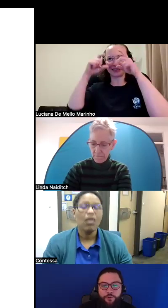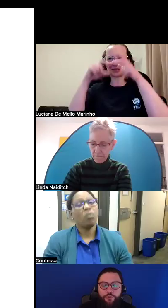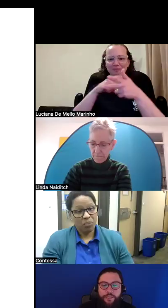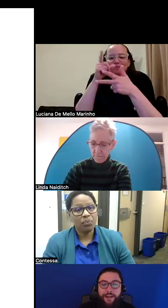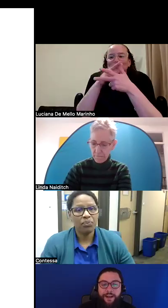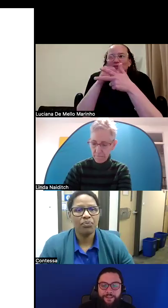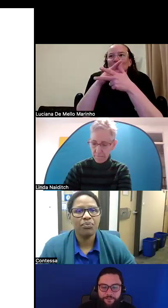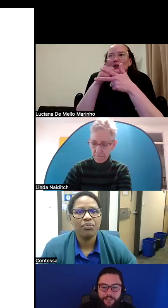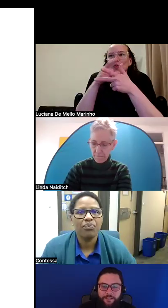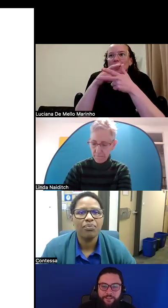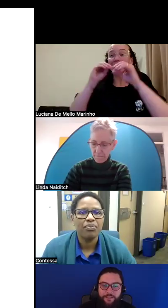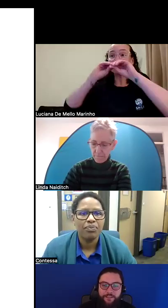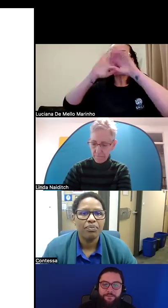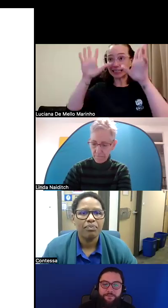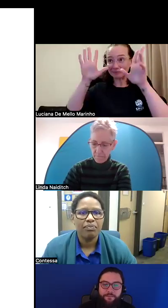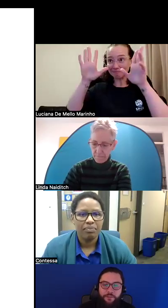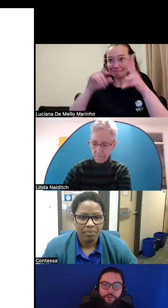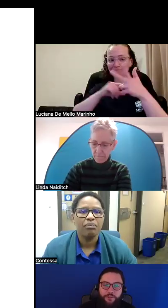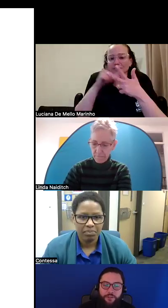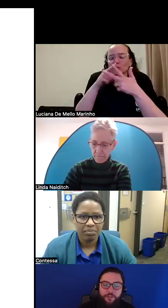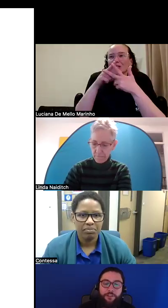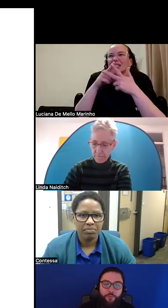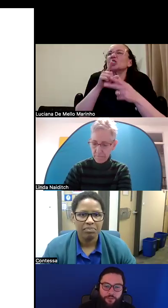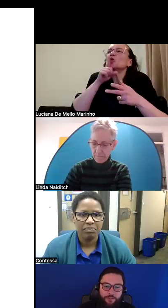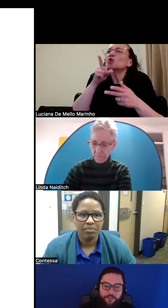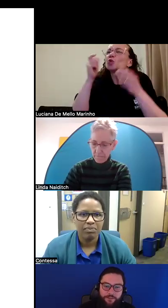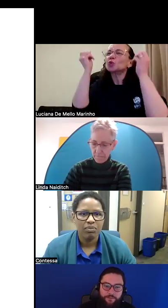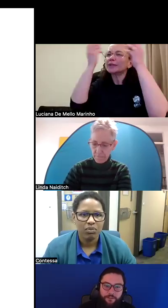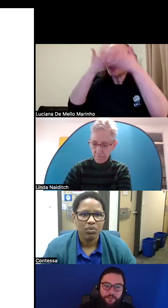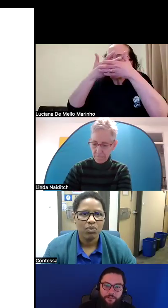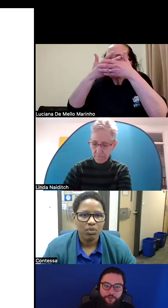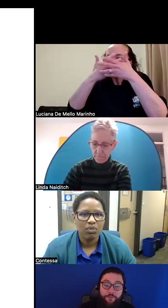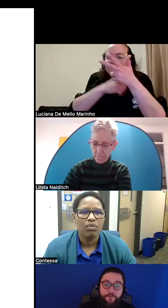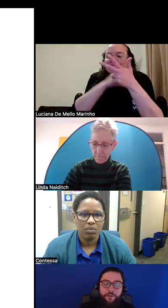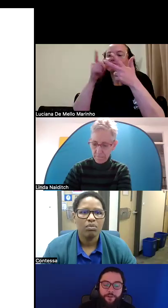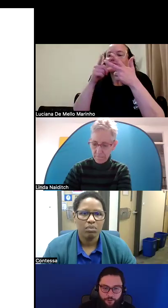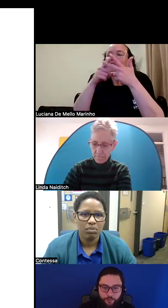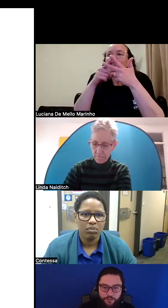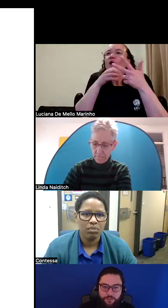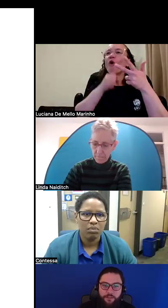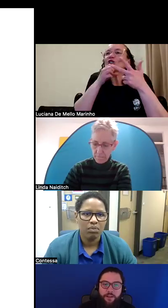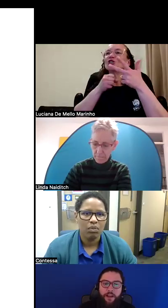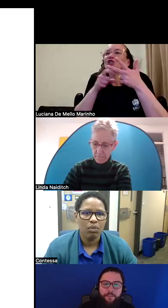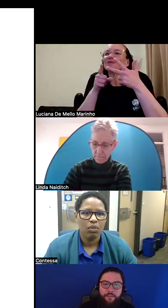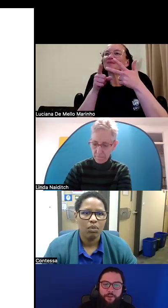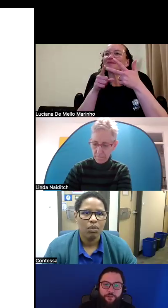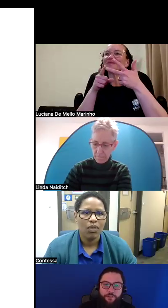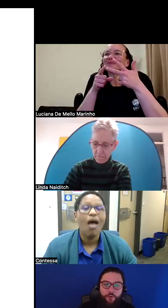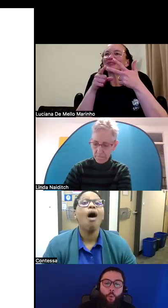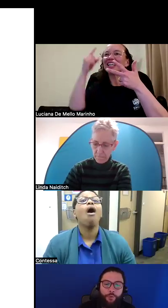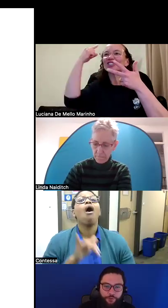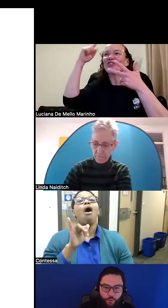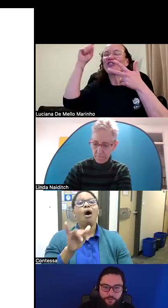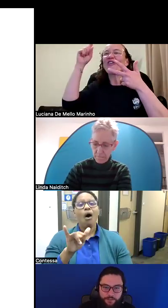So there's three kinds of glasses. There's the clear ones, there's the very dark ones, and then there's